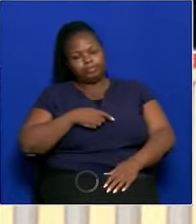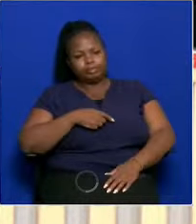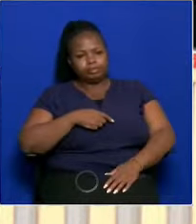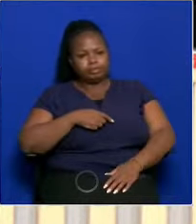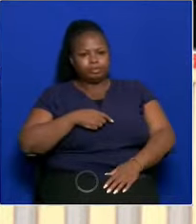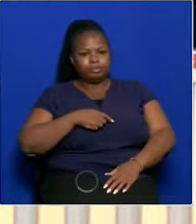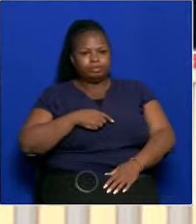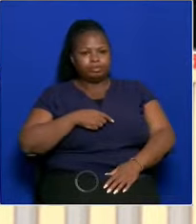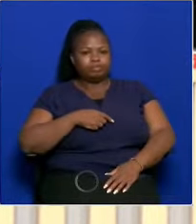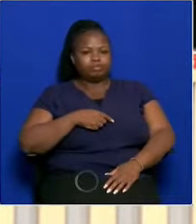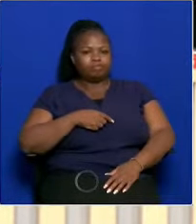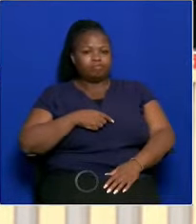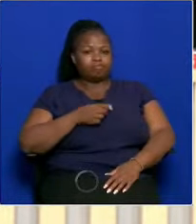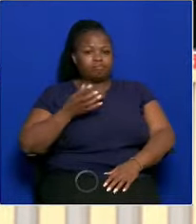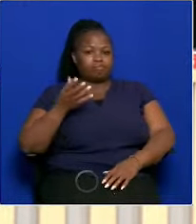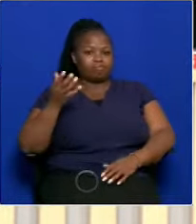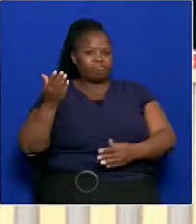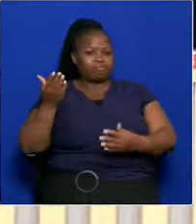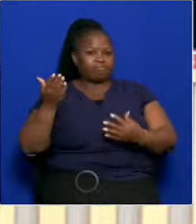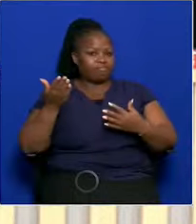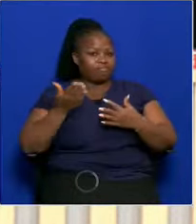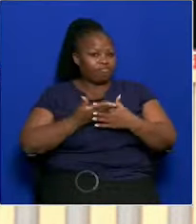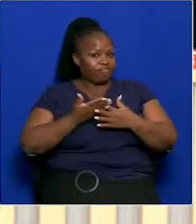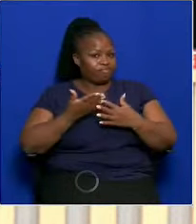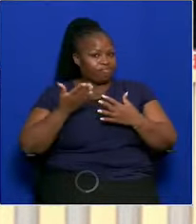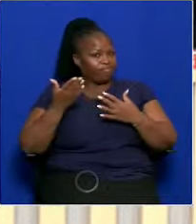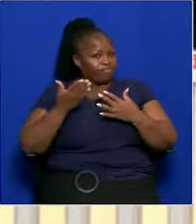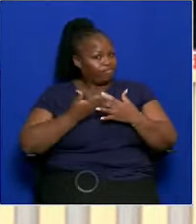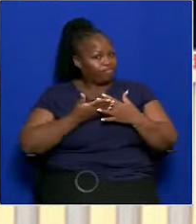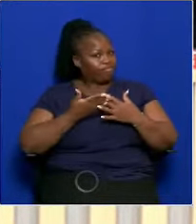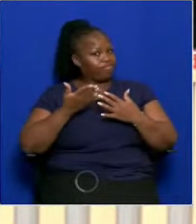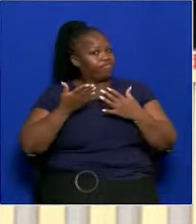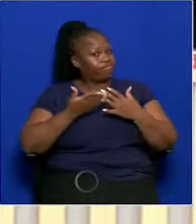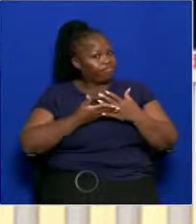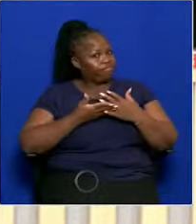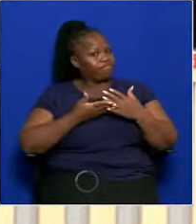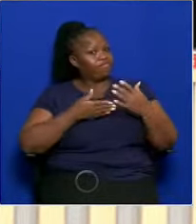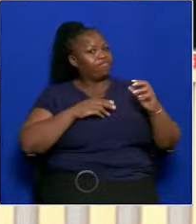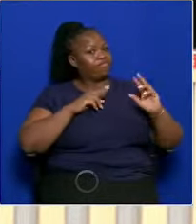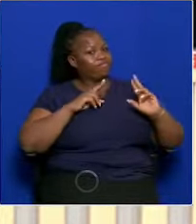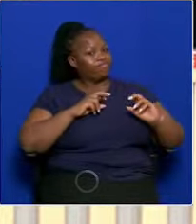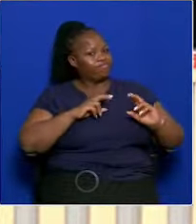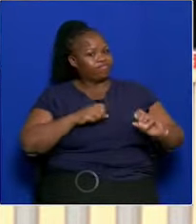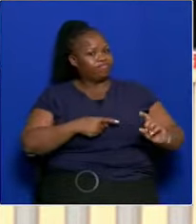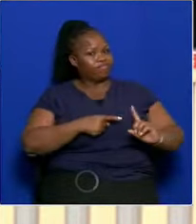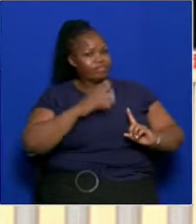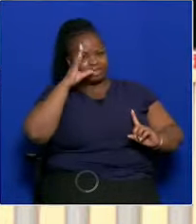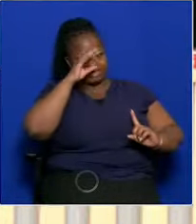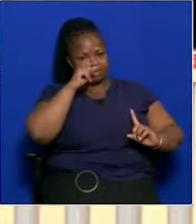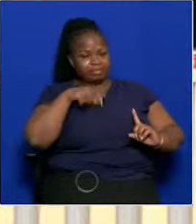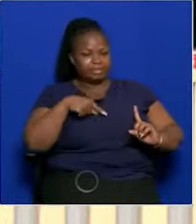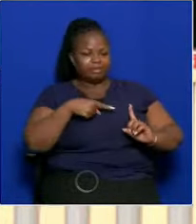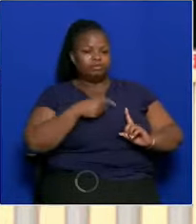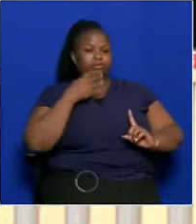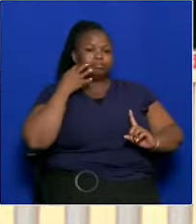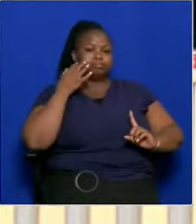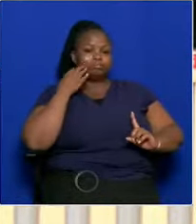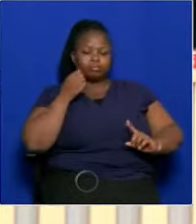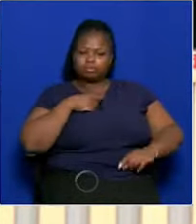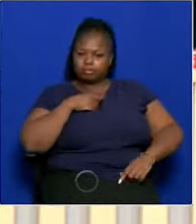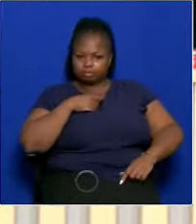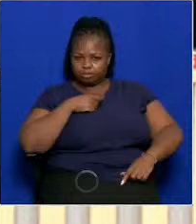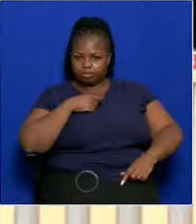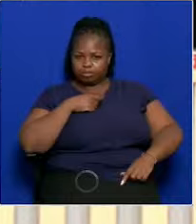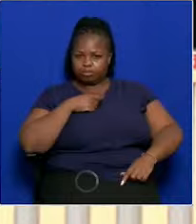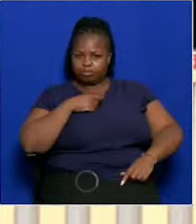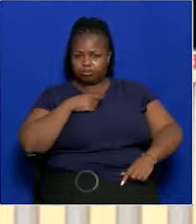the number of cases where Mr. Matlala was being investigated as a suspect. The general I don't know if he